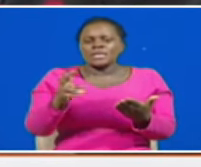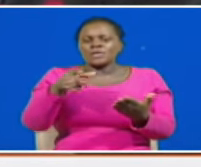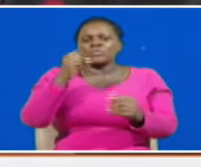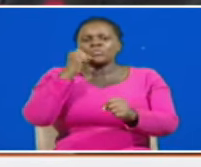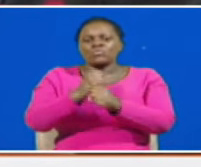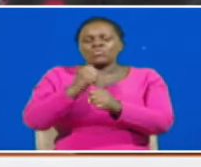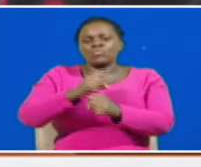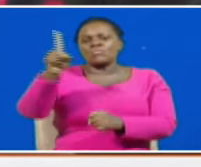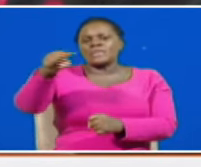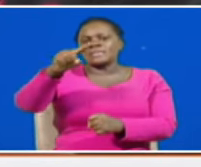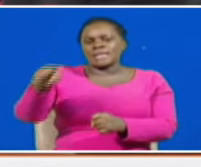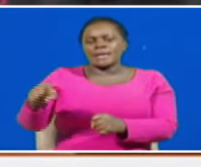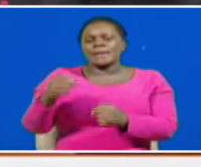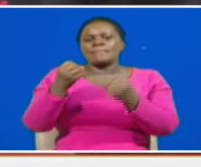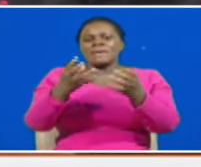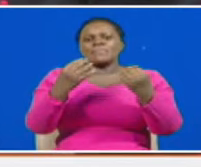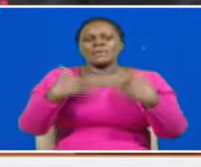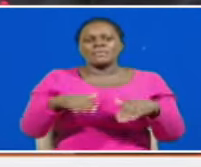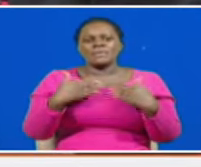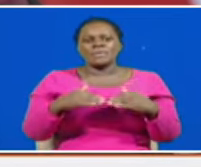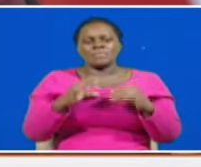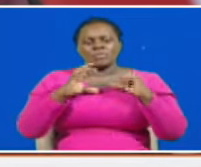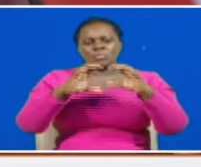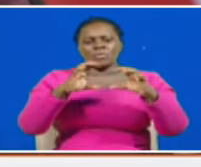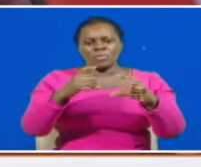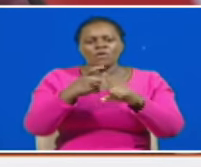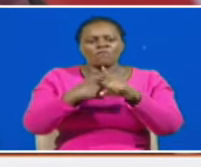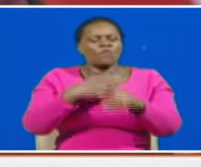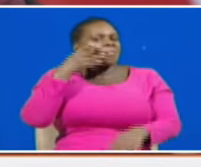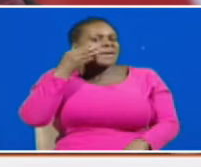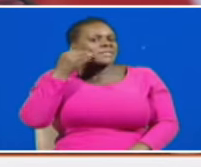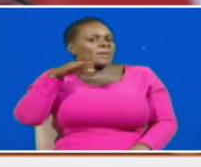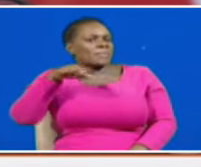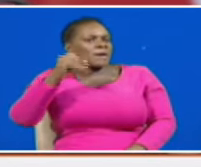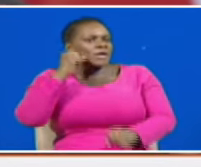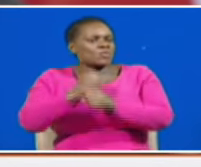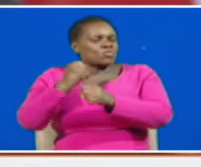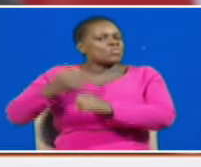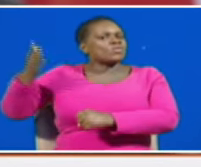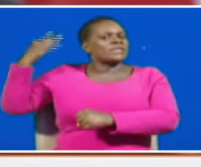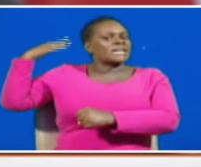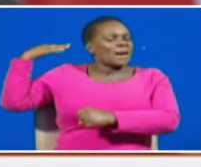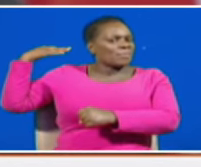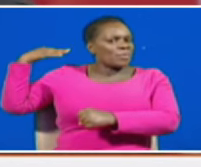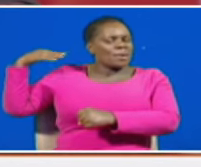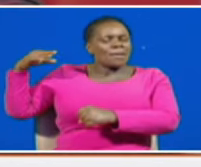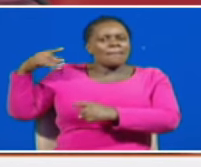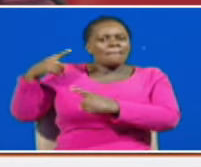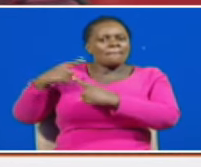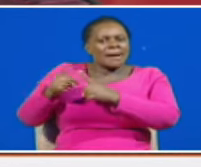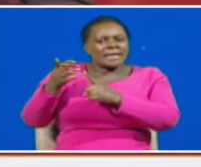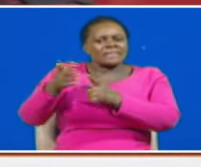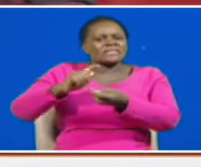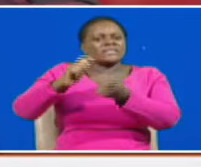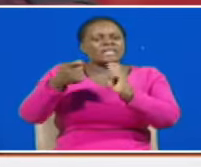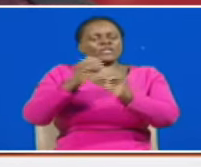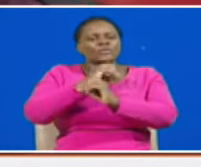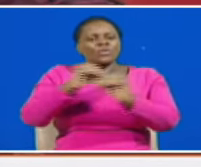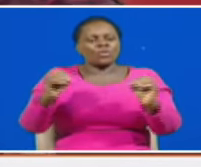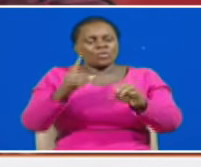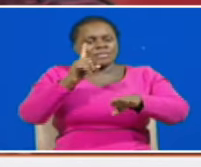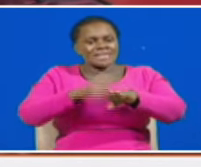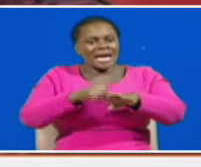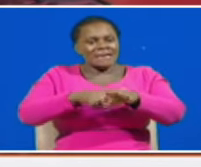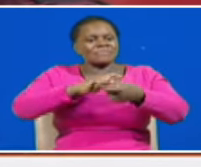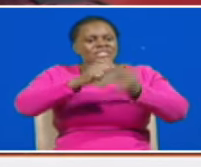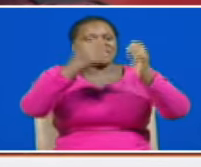doing the wrong things. You know, most coaches are coaching from the experience, what they used to do back in the years, and things have changed, times have changed.